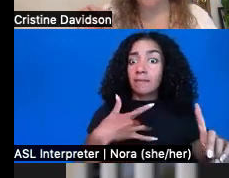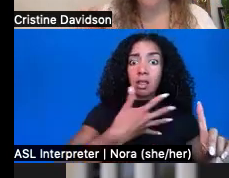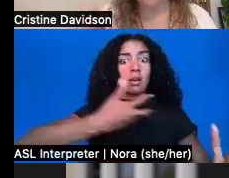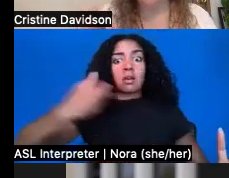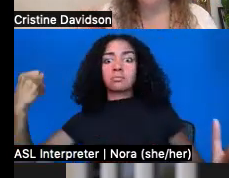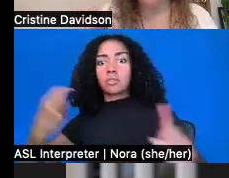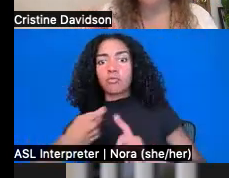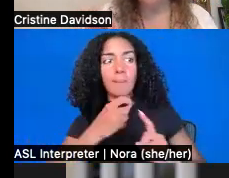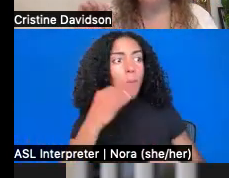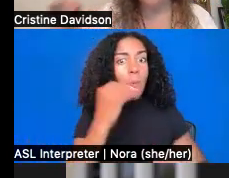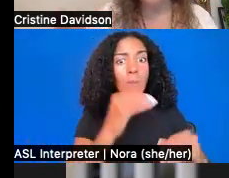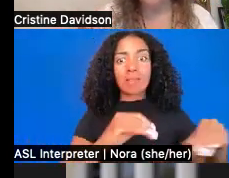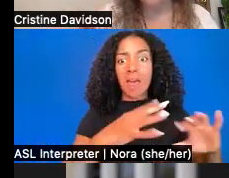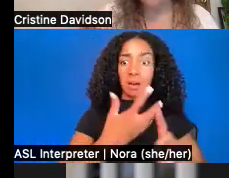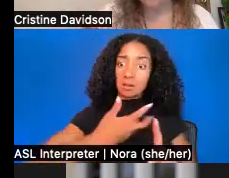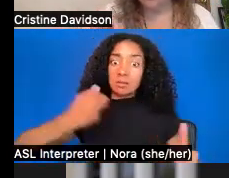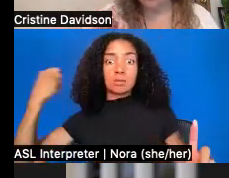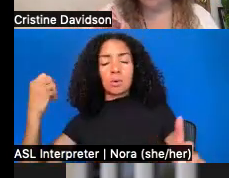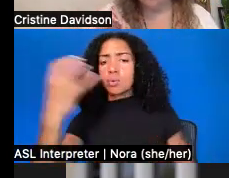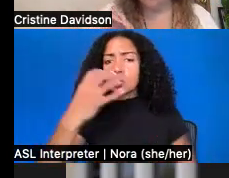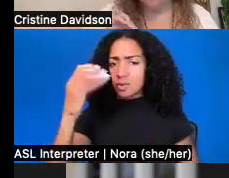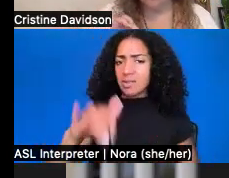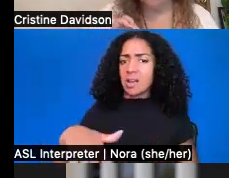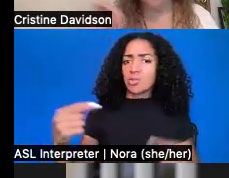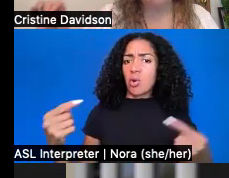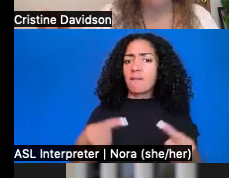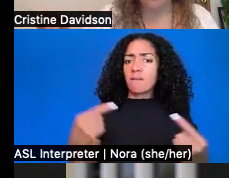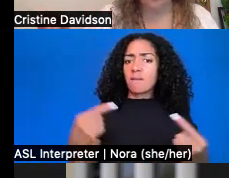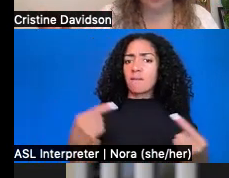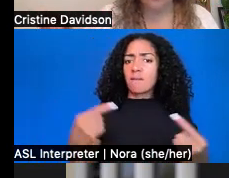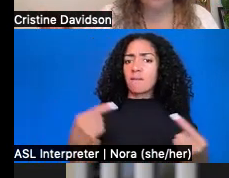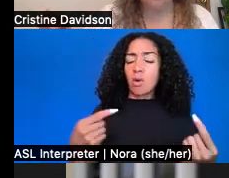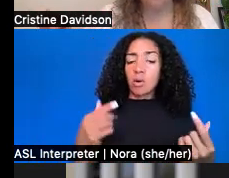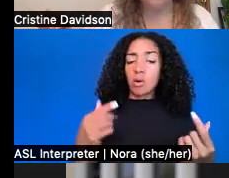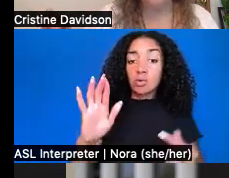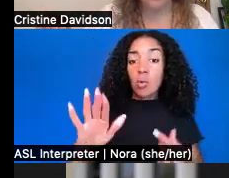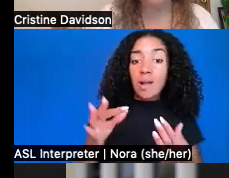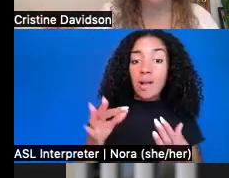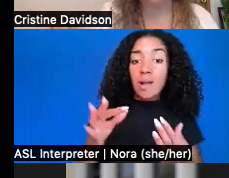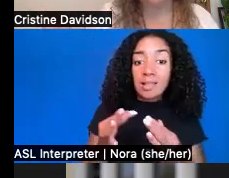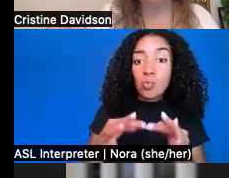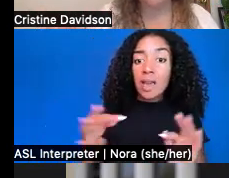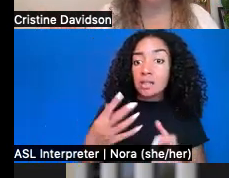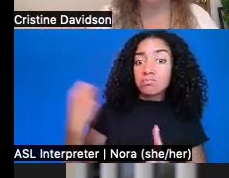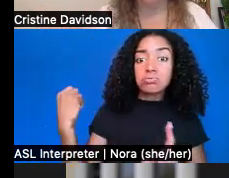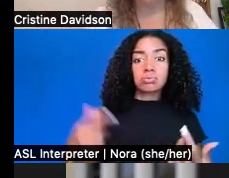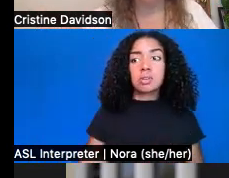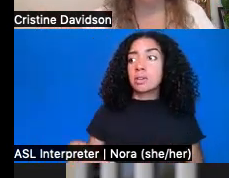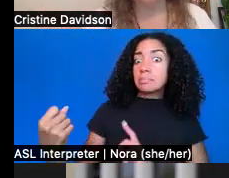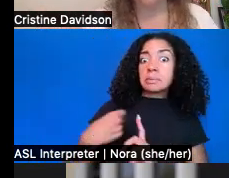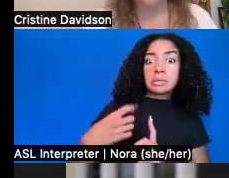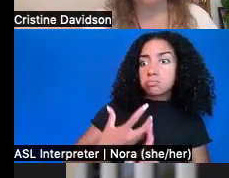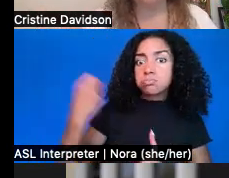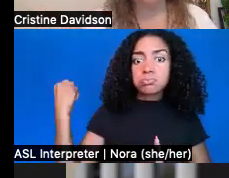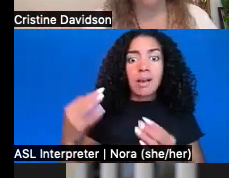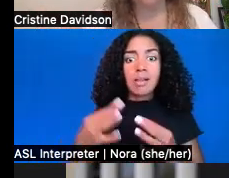your language beaten or stripped from you in all the different ways, that is still pain that we're living